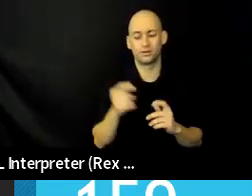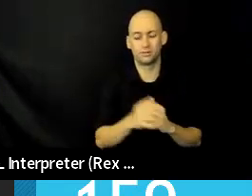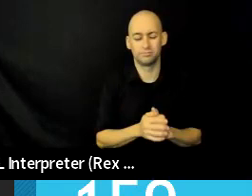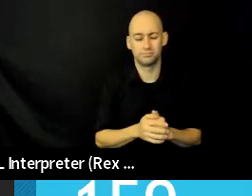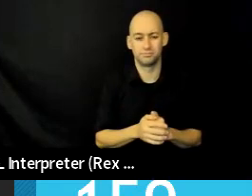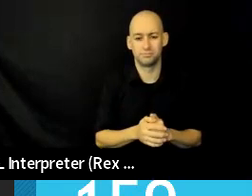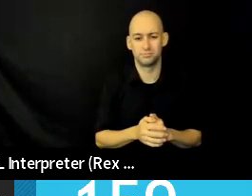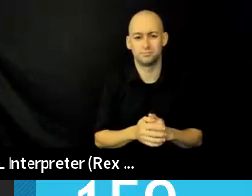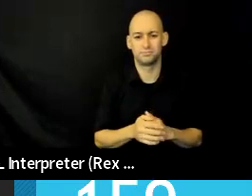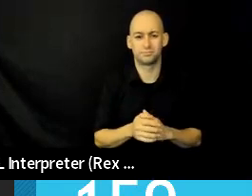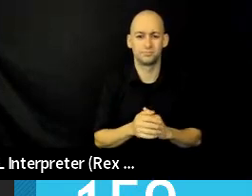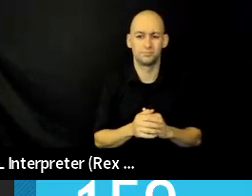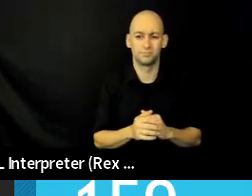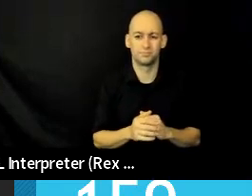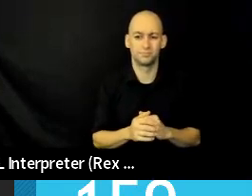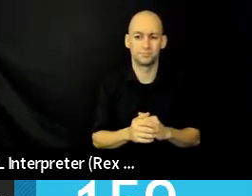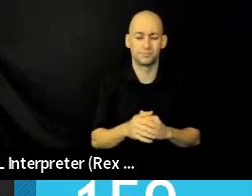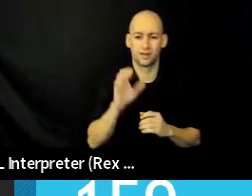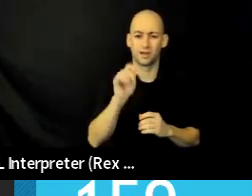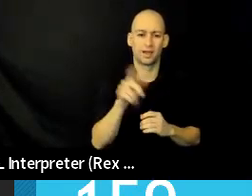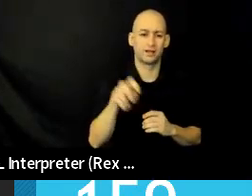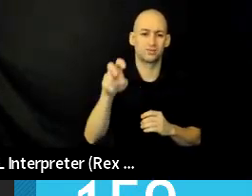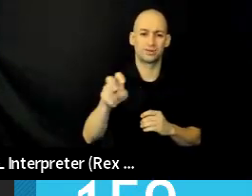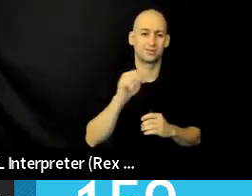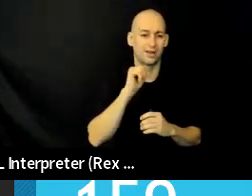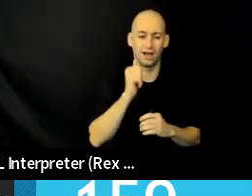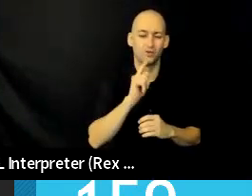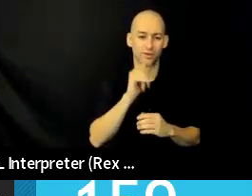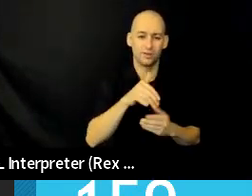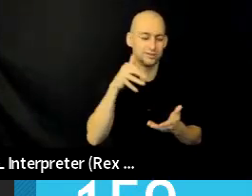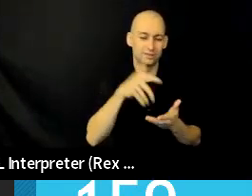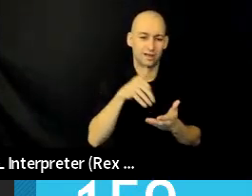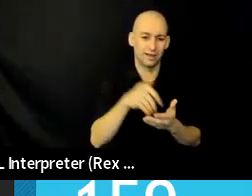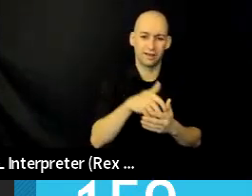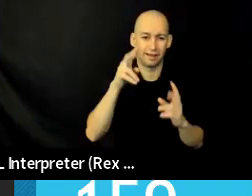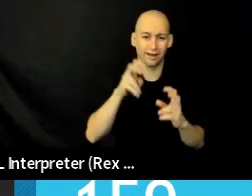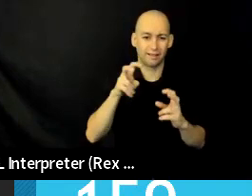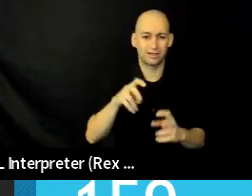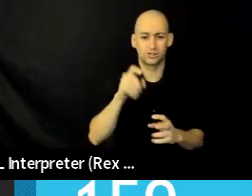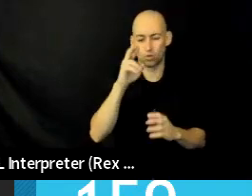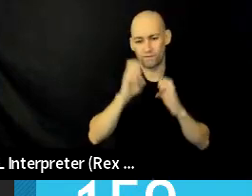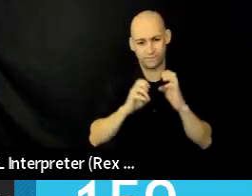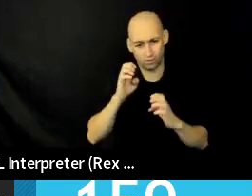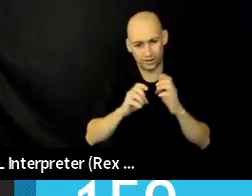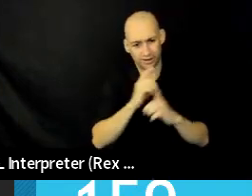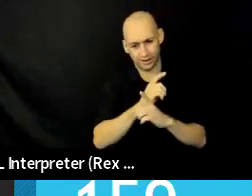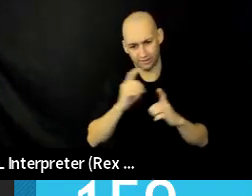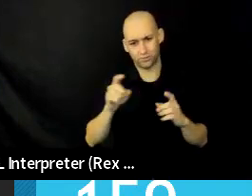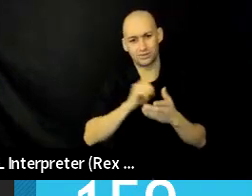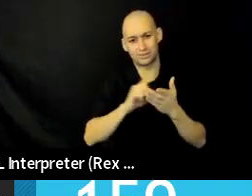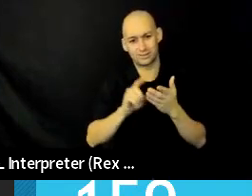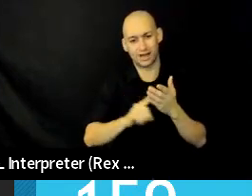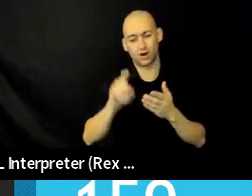Furthermore, Caltrans did not actually study, analyze, and evaluate a different design or location for